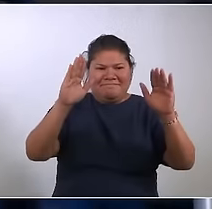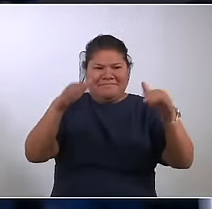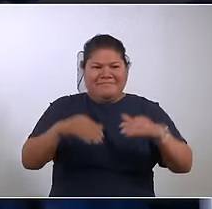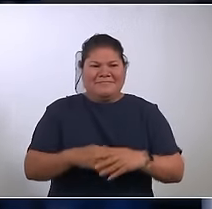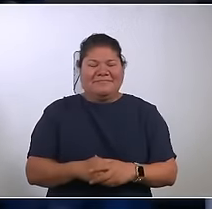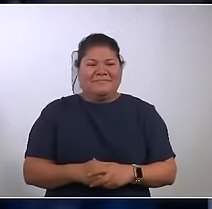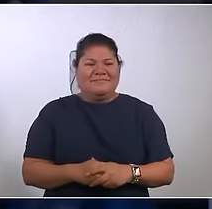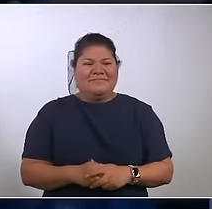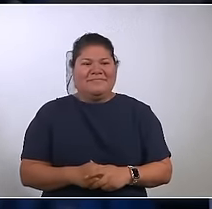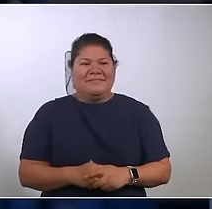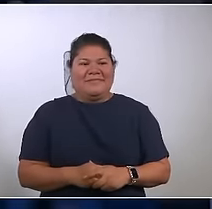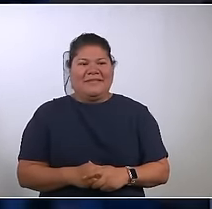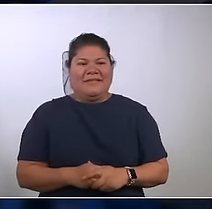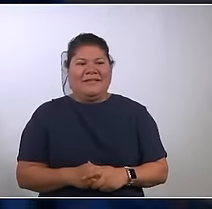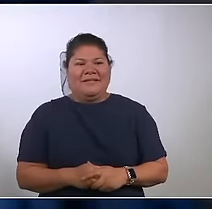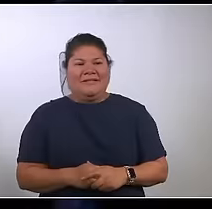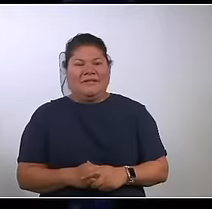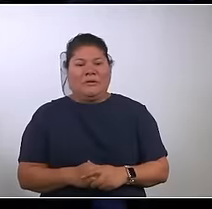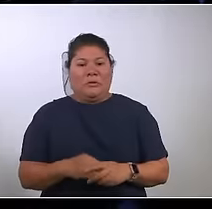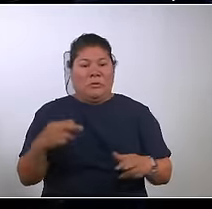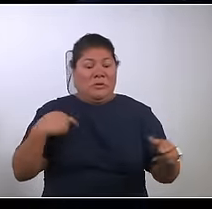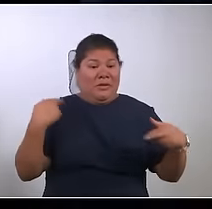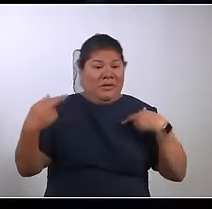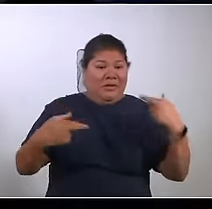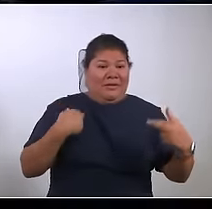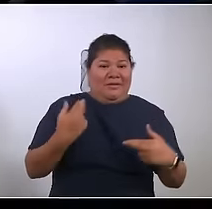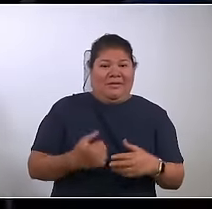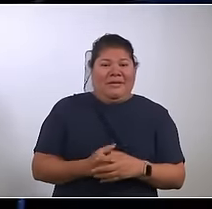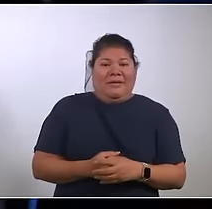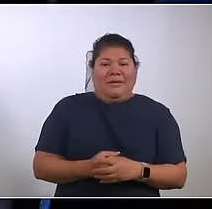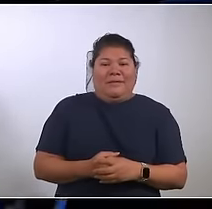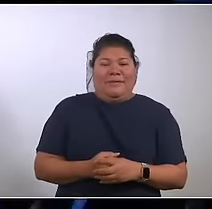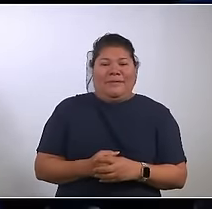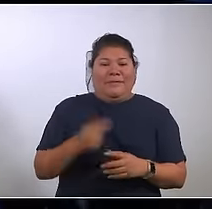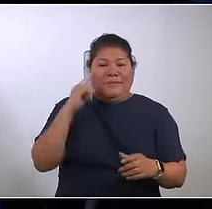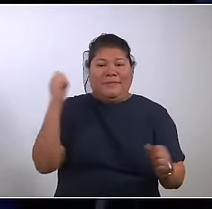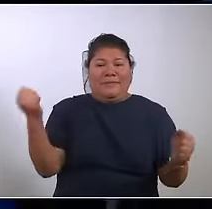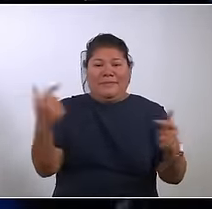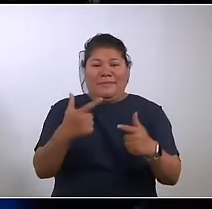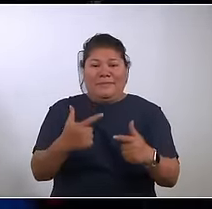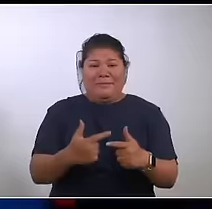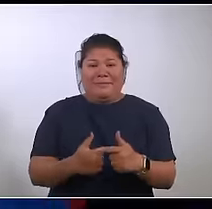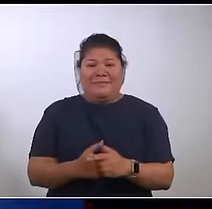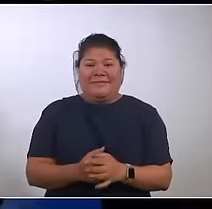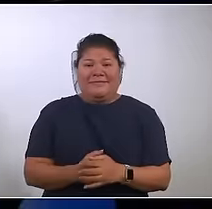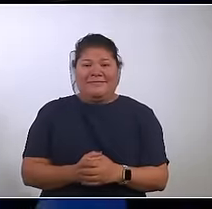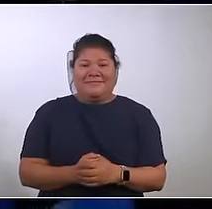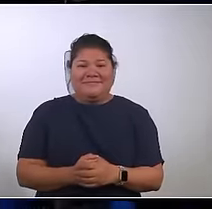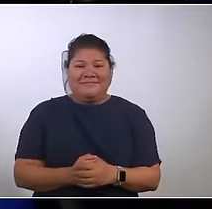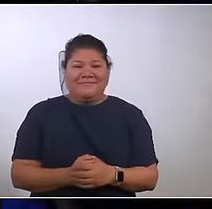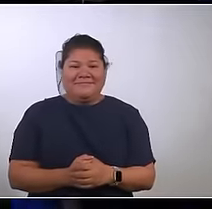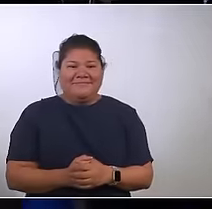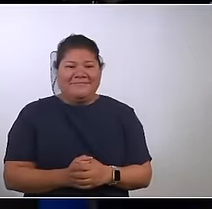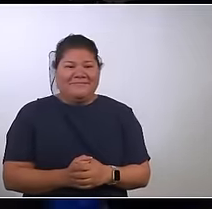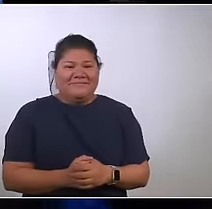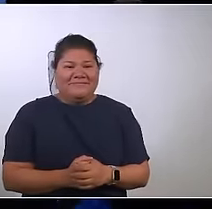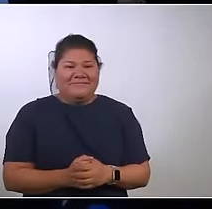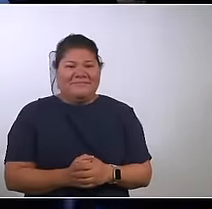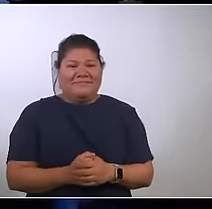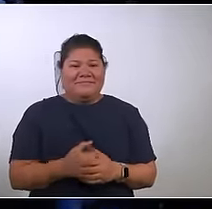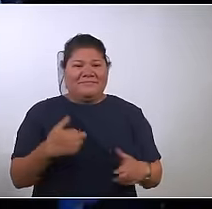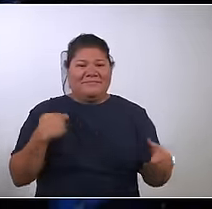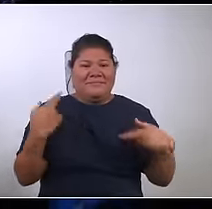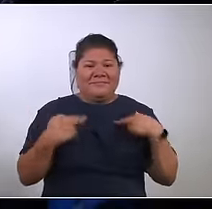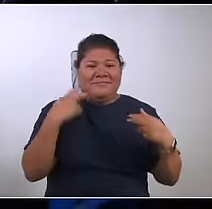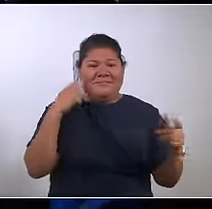Listen to this now. Escuche esto. This revival, ese avivamiento, is for everybody. Es para todos. Este